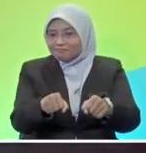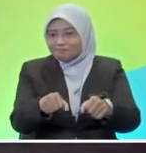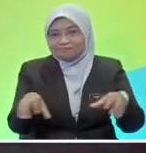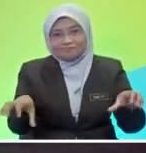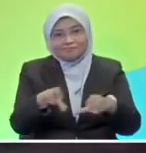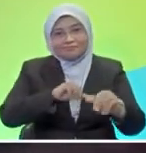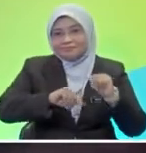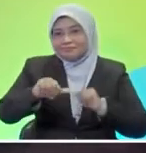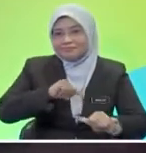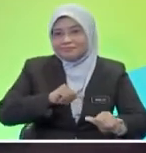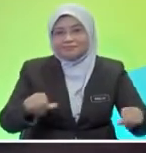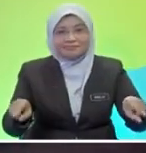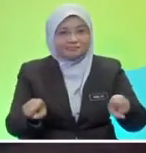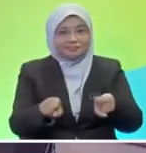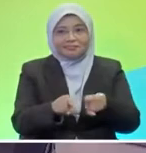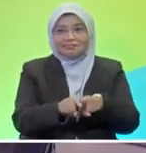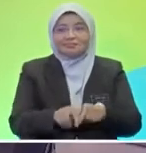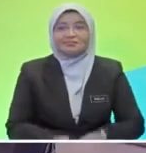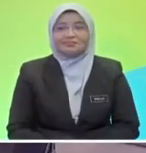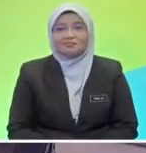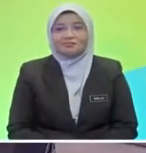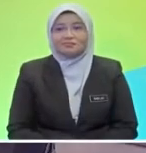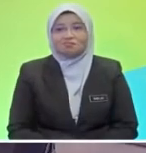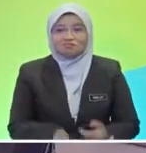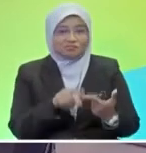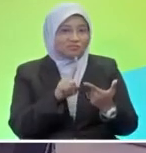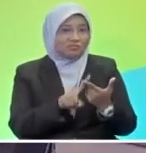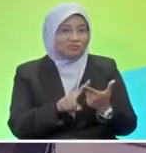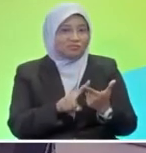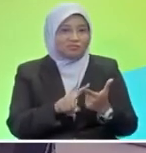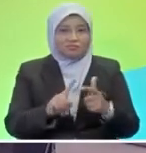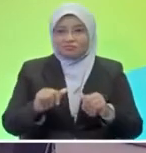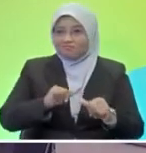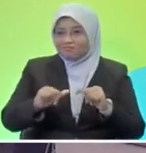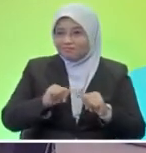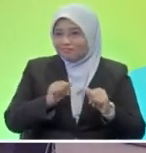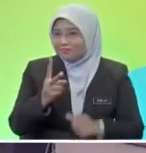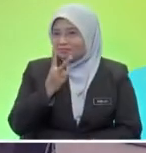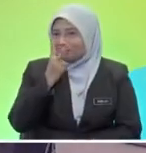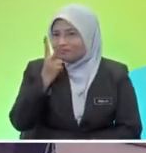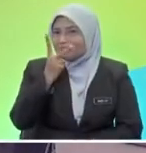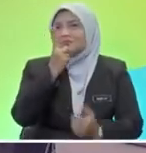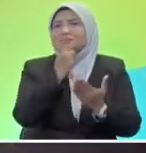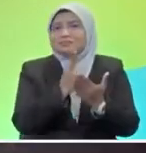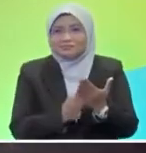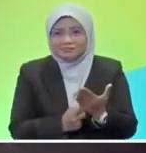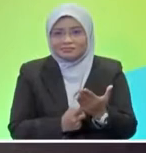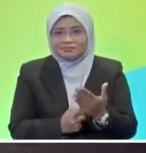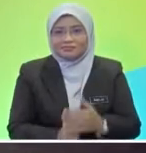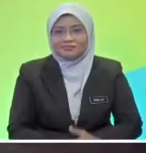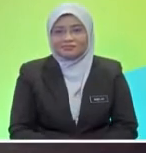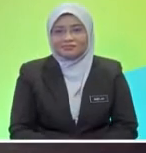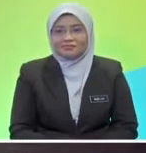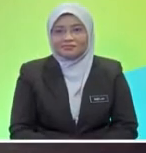second one. Okay. Okay, the second action for you is, let's throw the